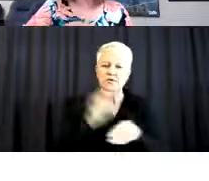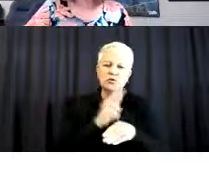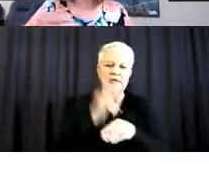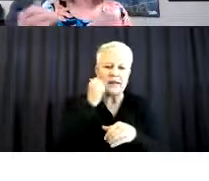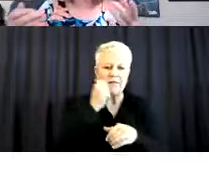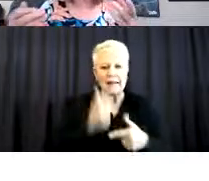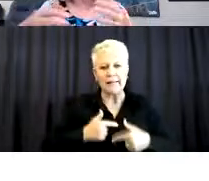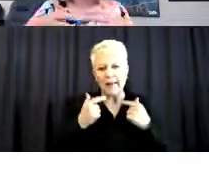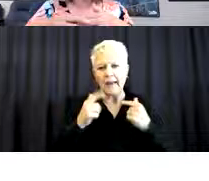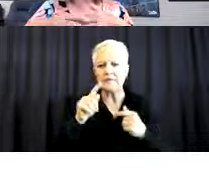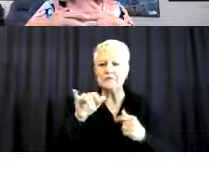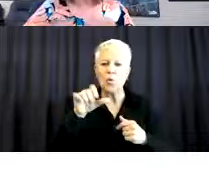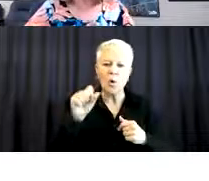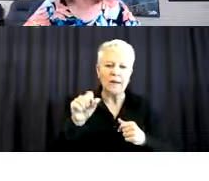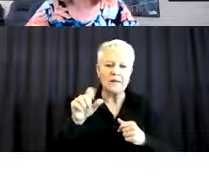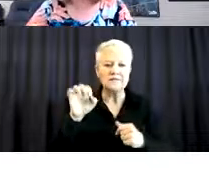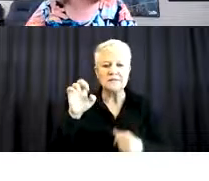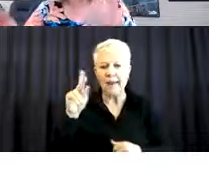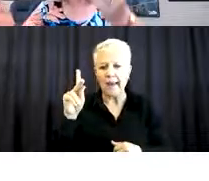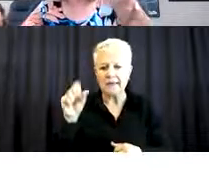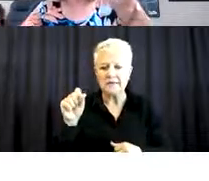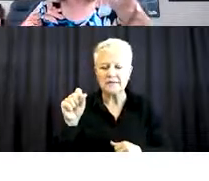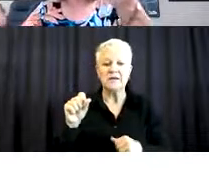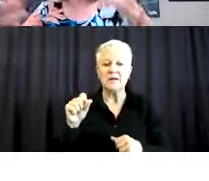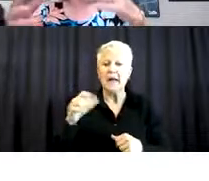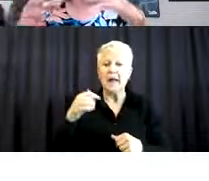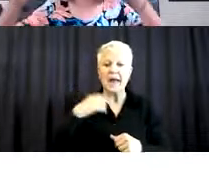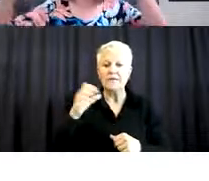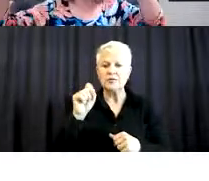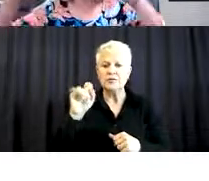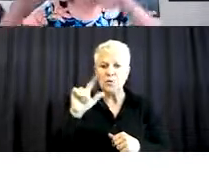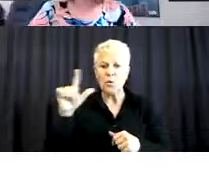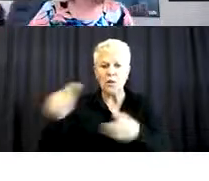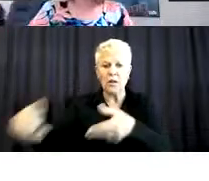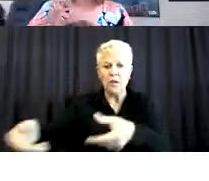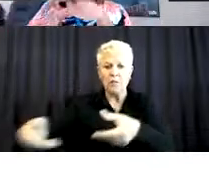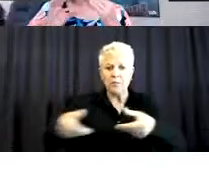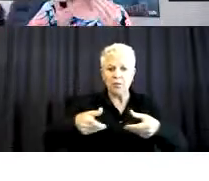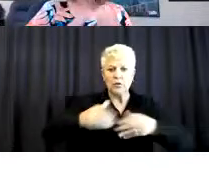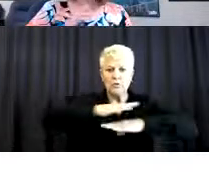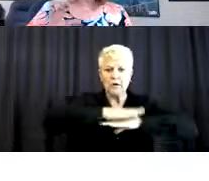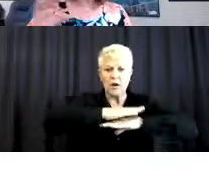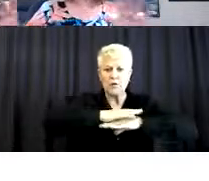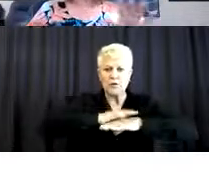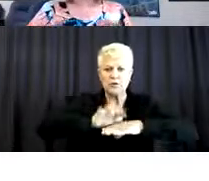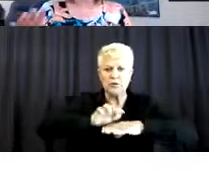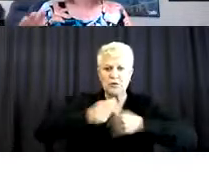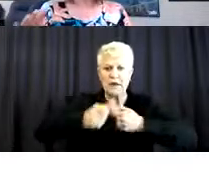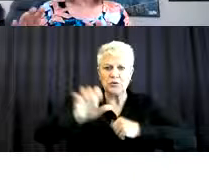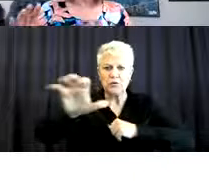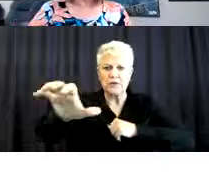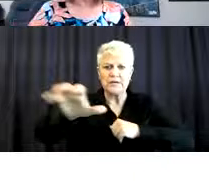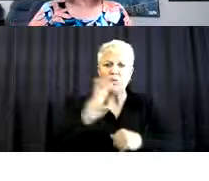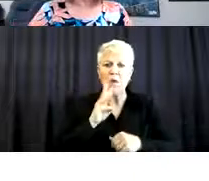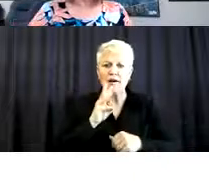toys, sticks, pulling a stool up to a counter to reach the water, everything like